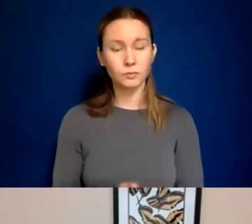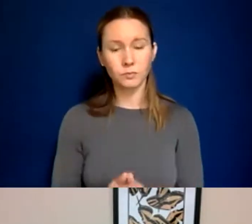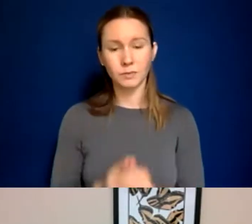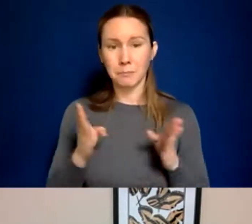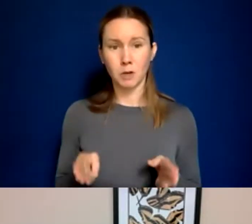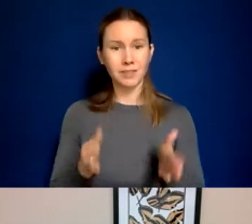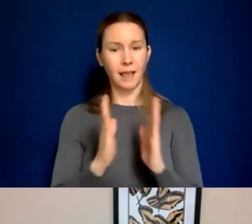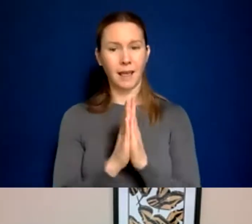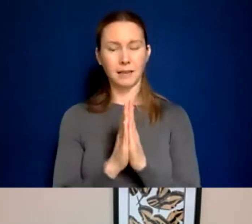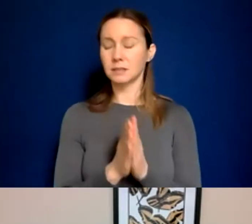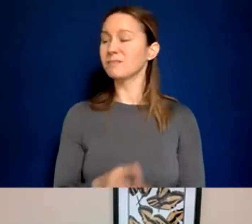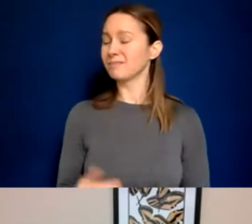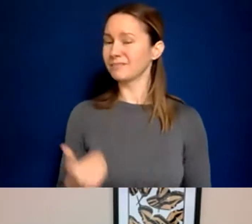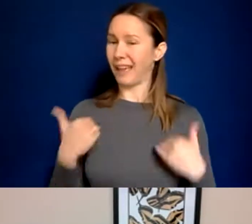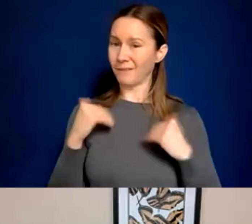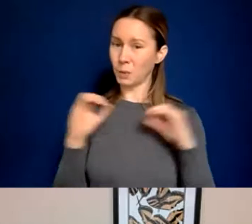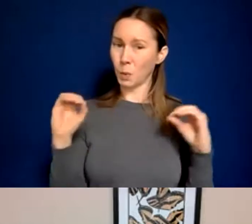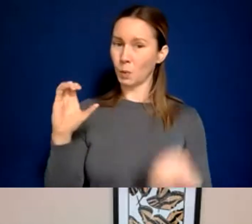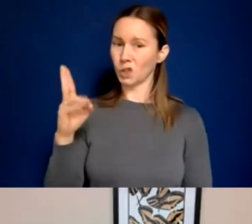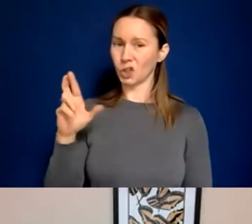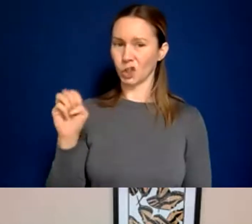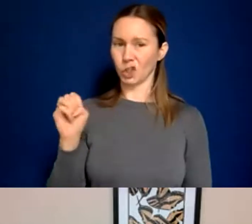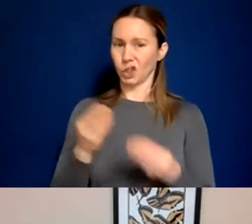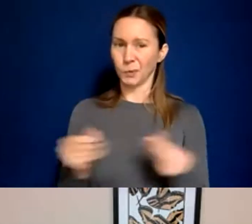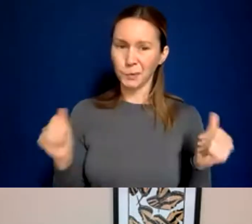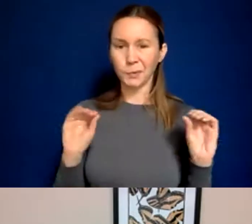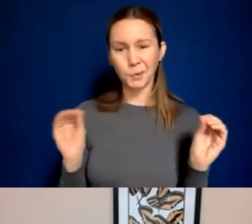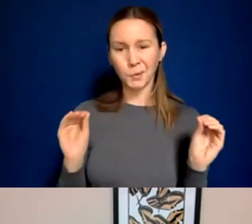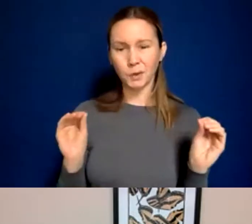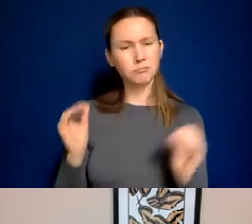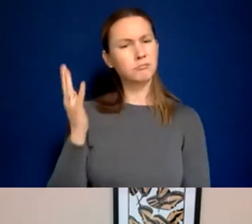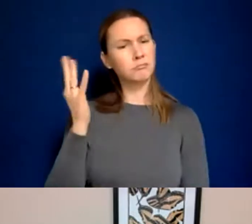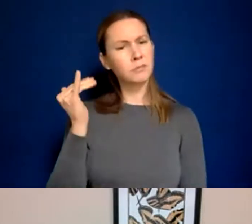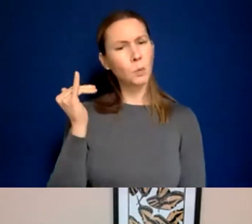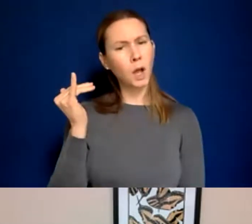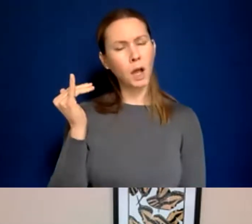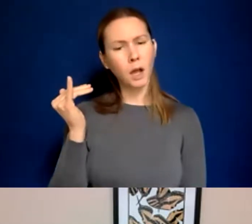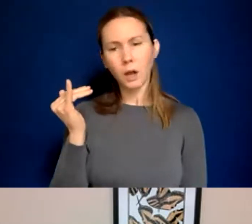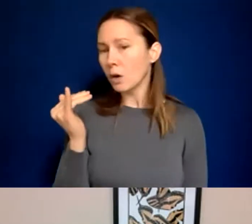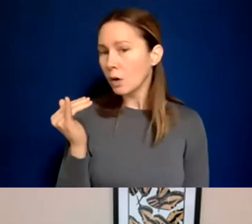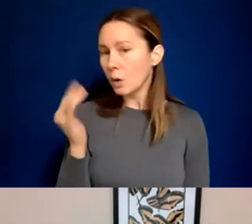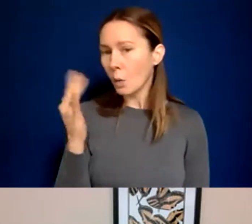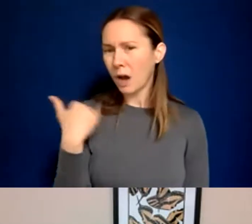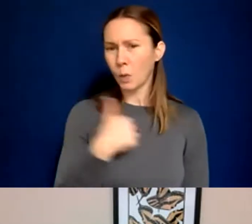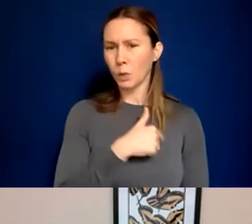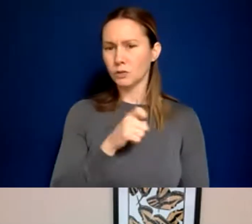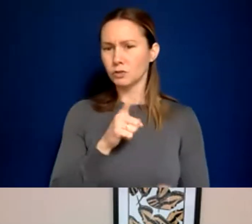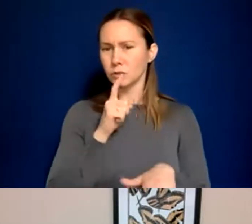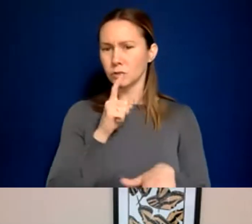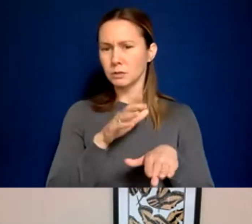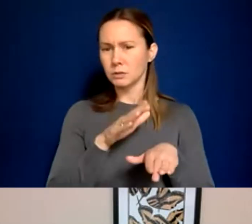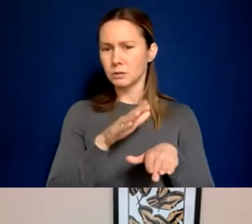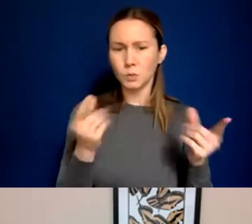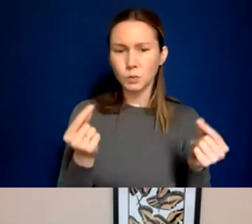asks, as there is no cure for the disease, why should a goal be to slow down its